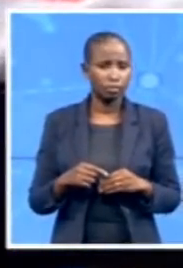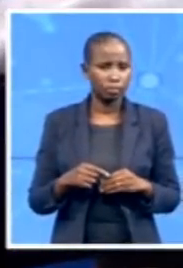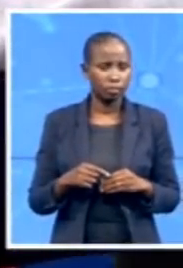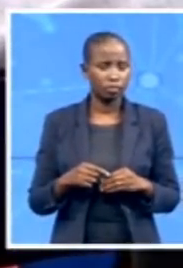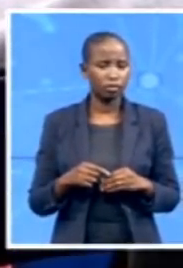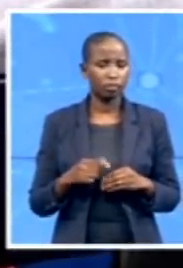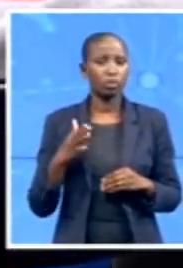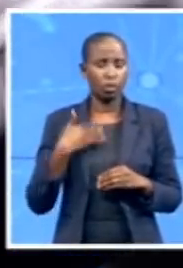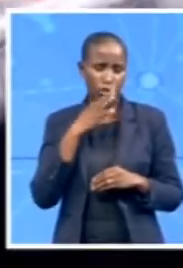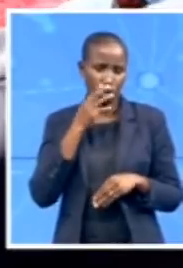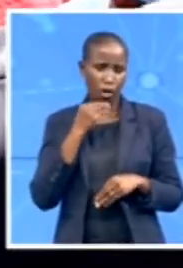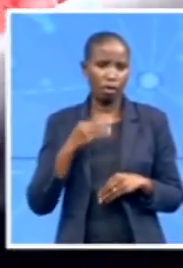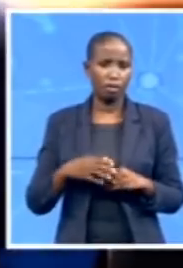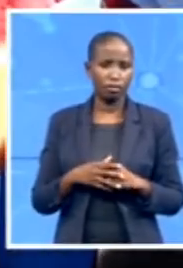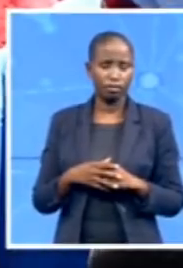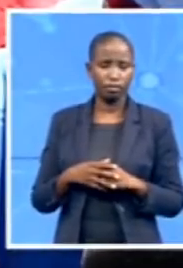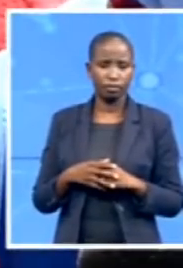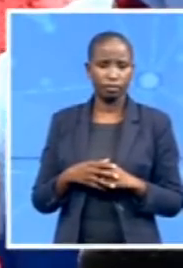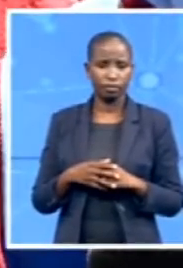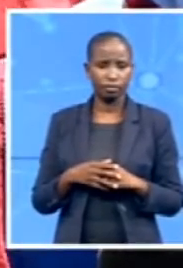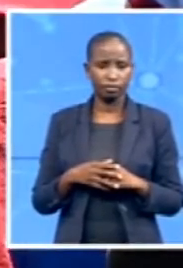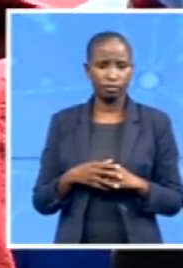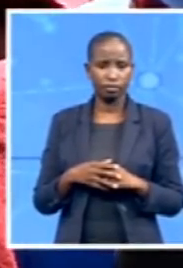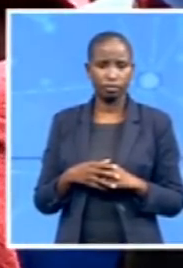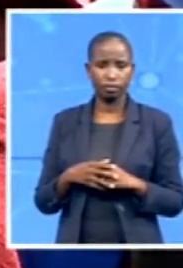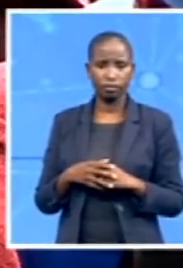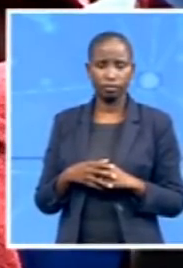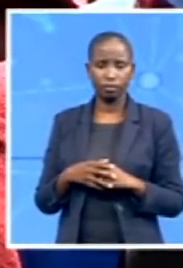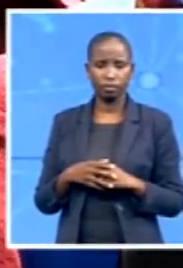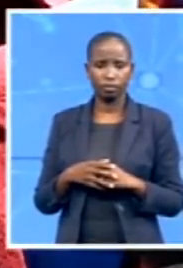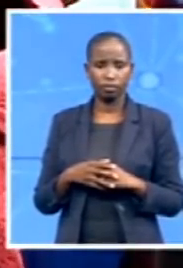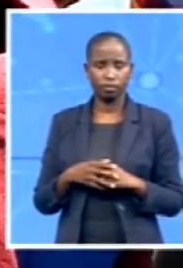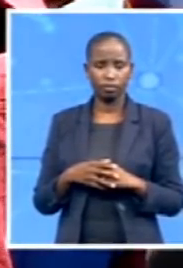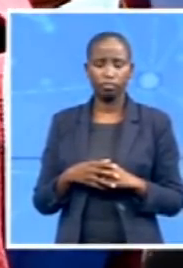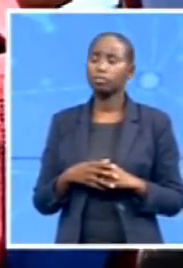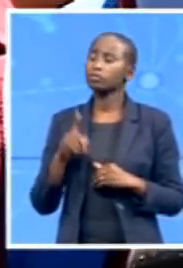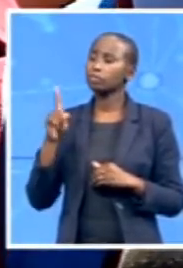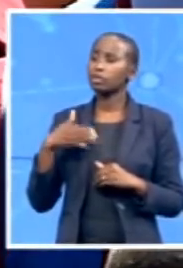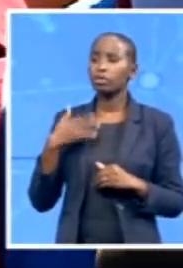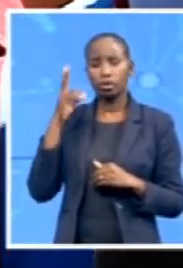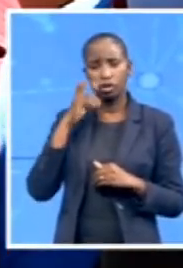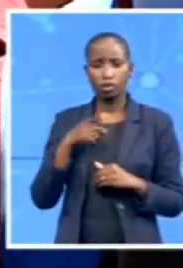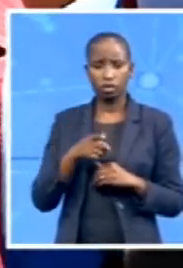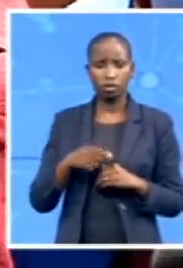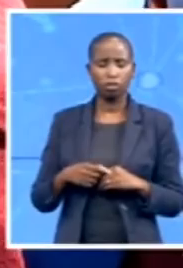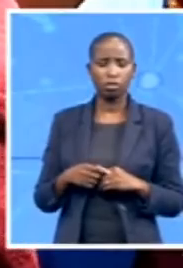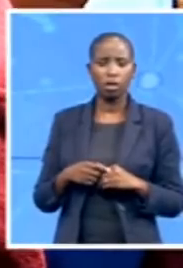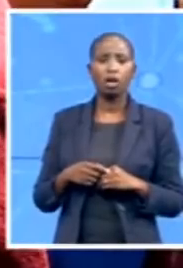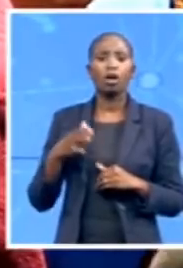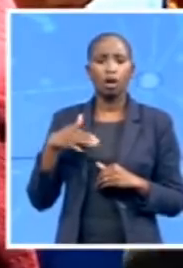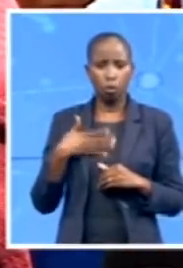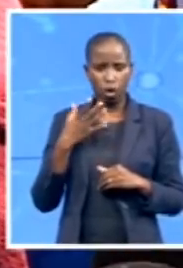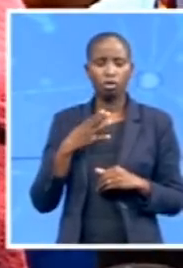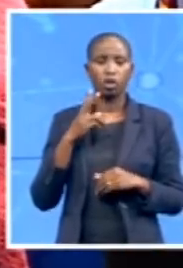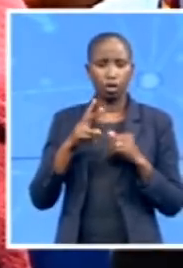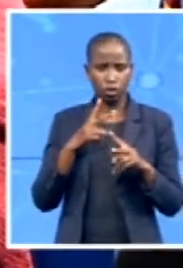I would also like to mention that we're listening to you. We don't want to listen to others. It's not fair. I would also like to mention that there's a few personnel that